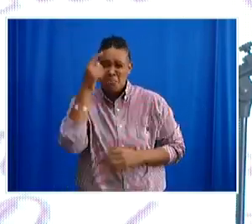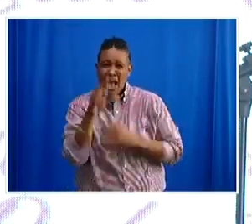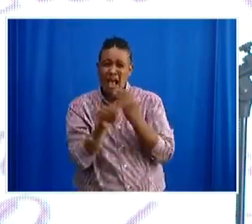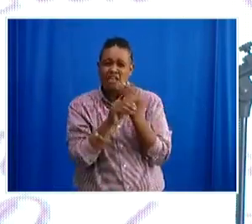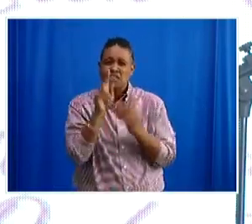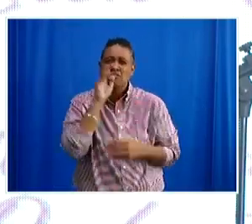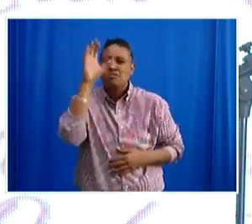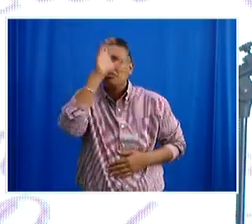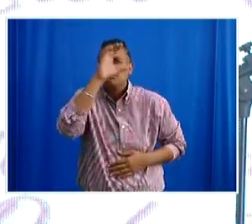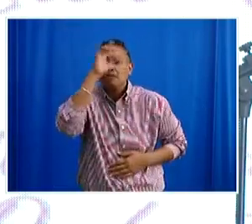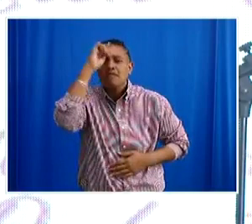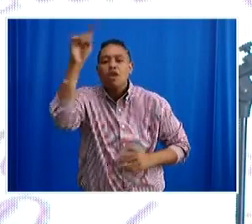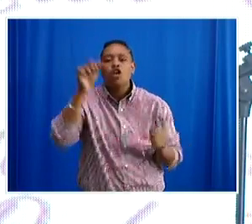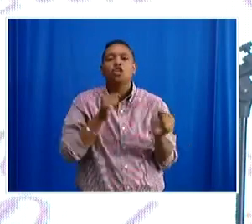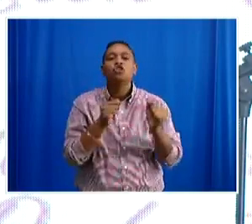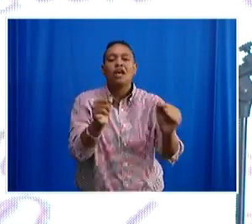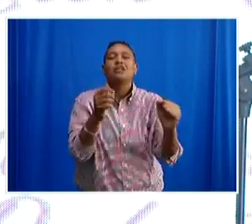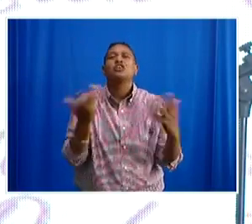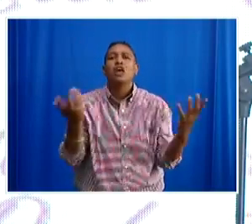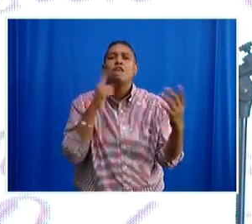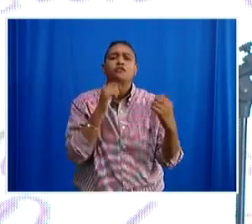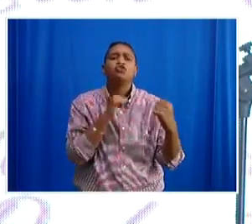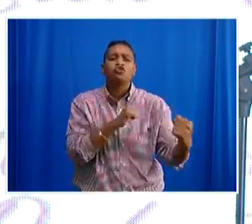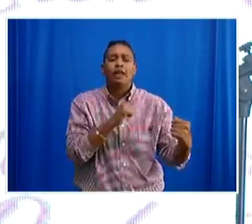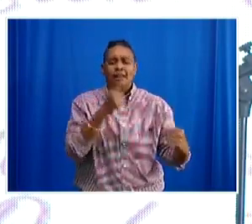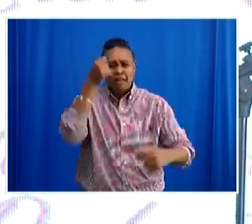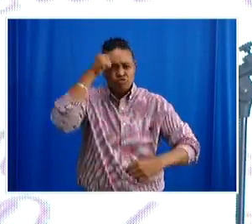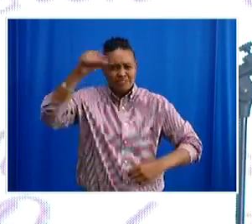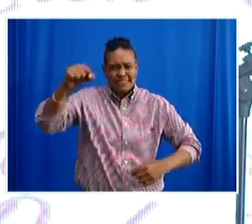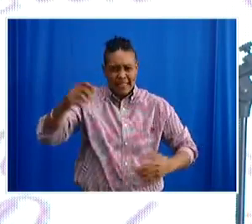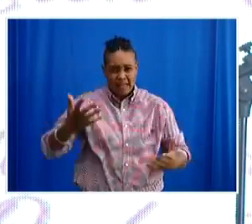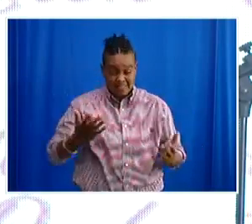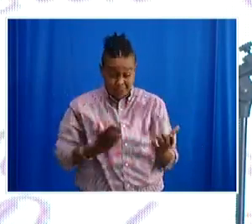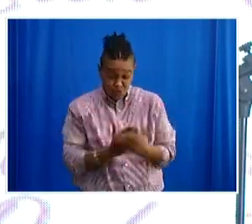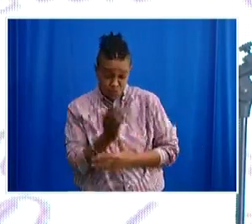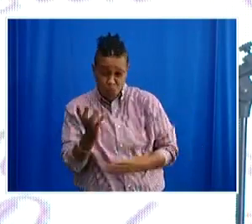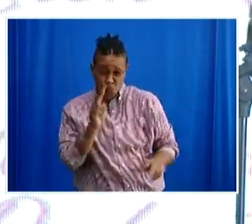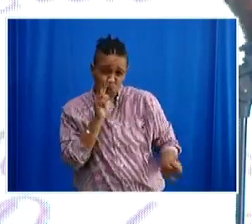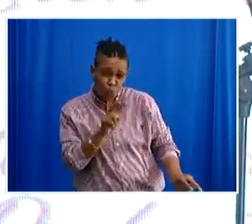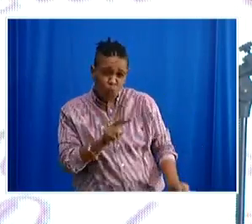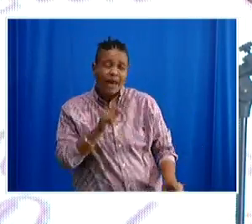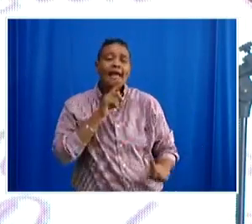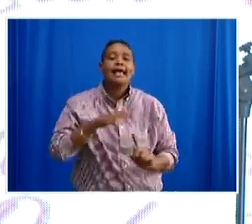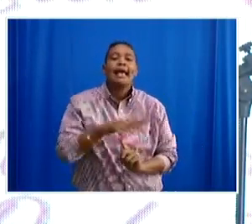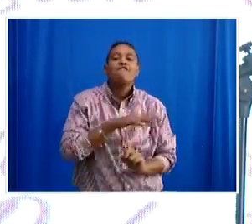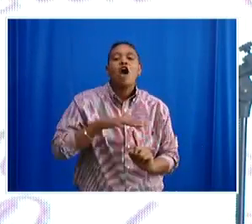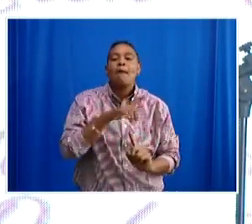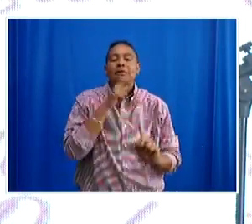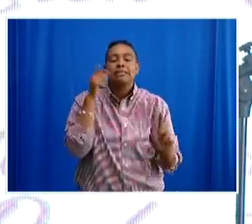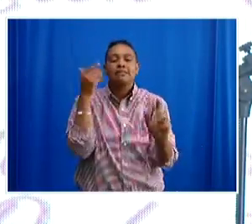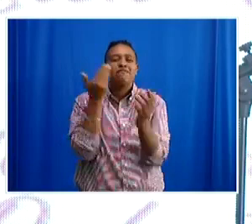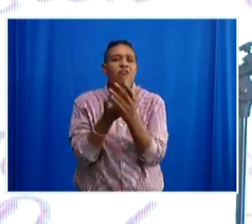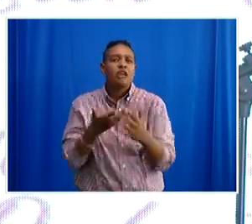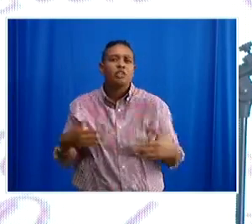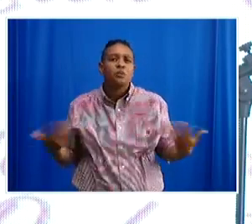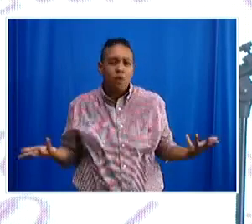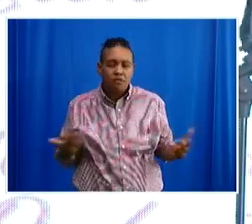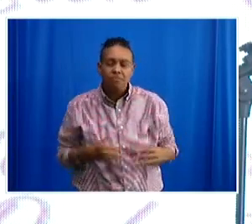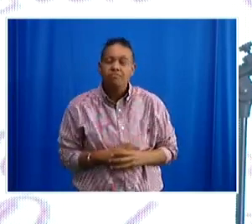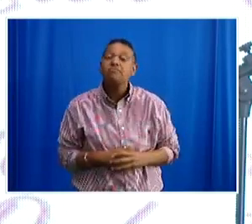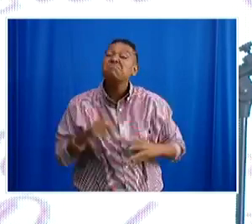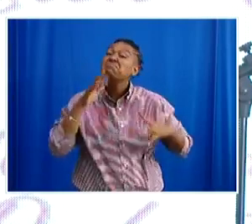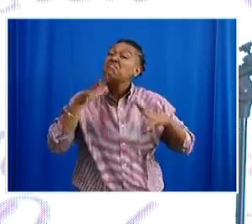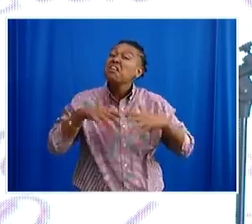pursued a strategy of strengthening resilience by looking at environmental factors. And a lot